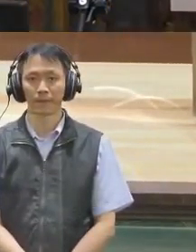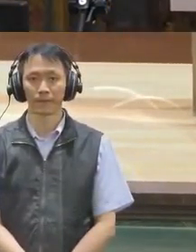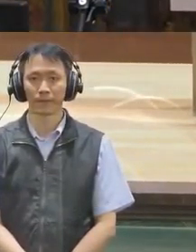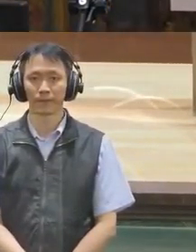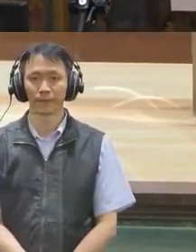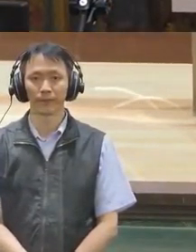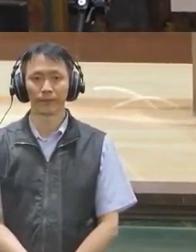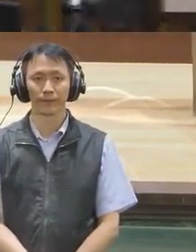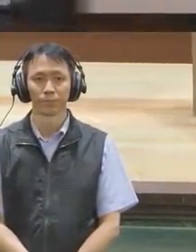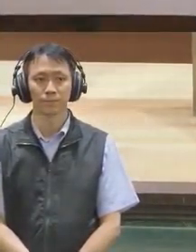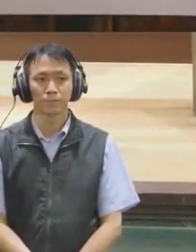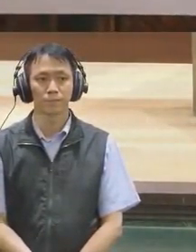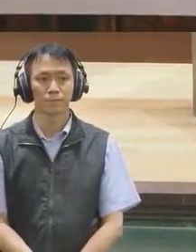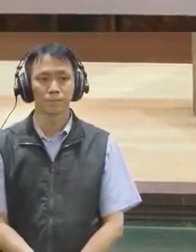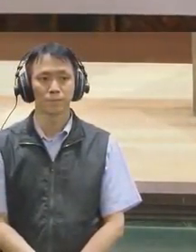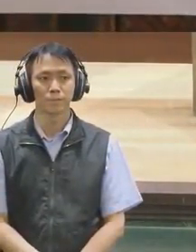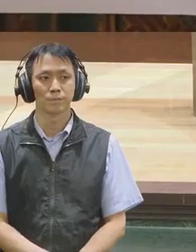OK，